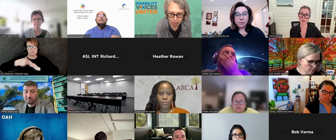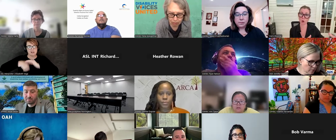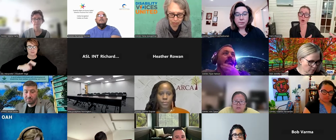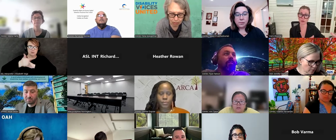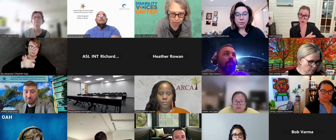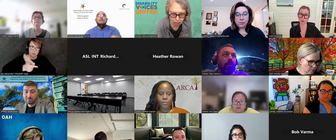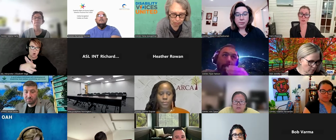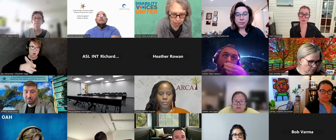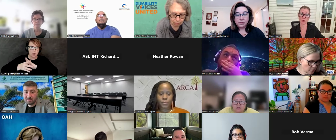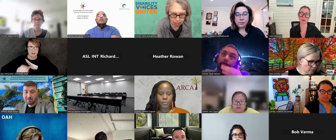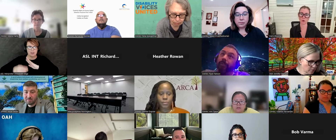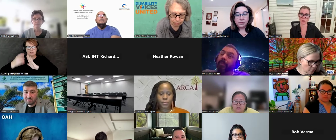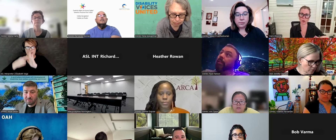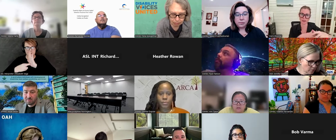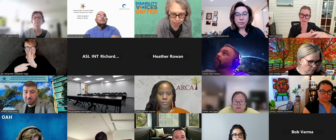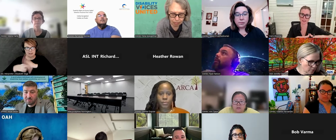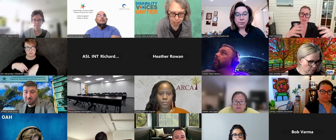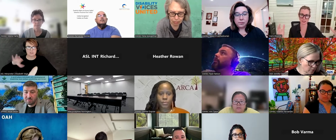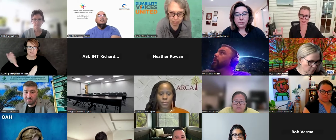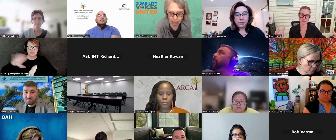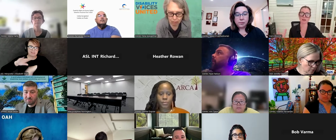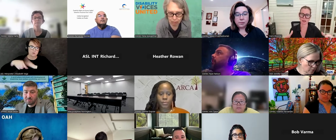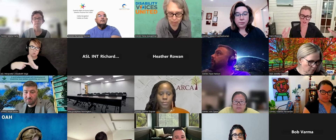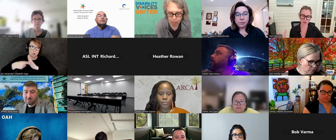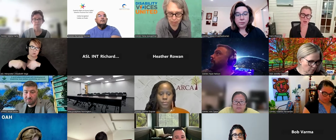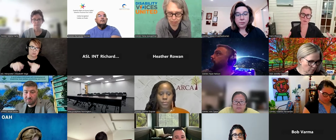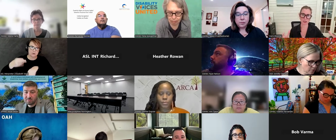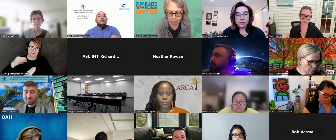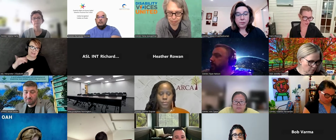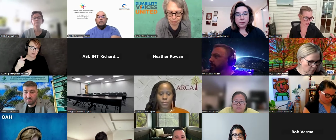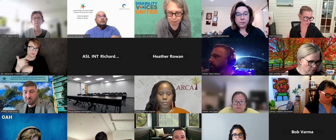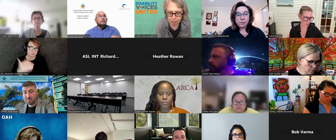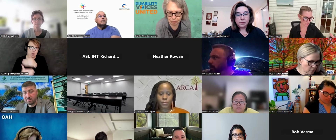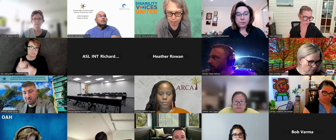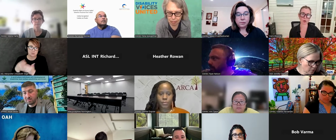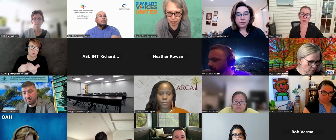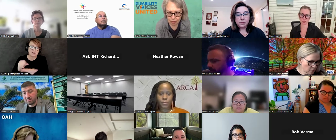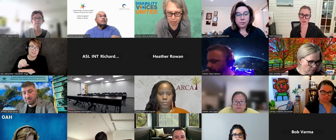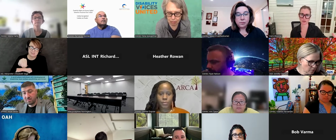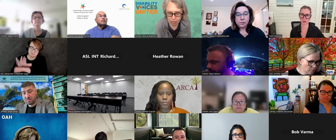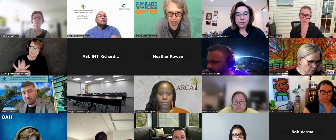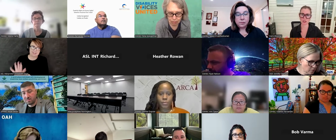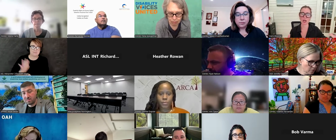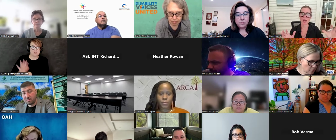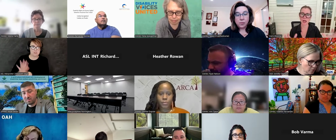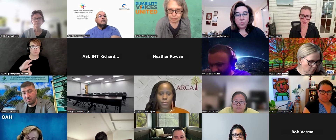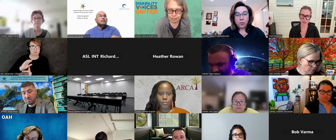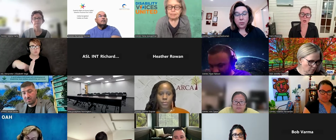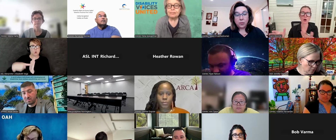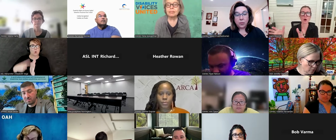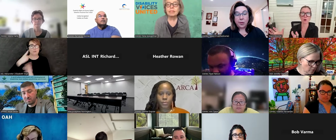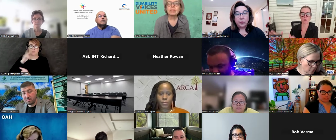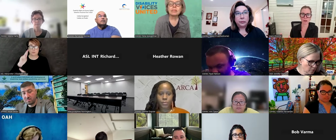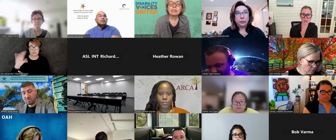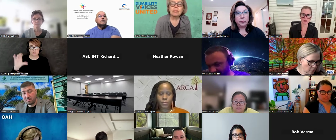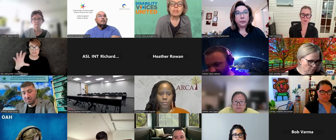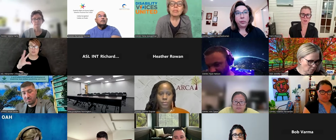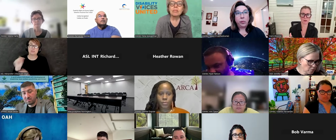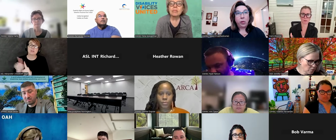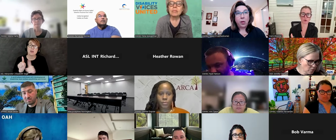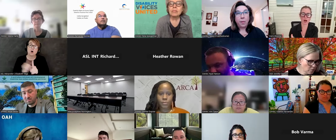So what are those? What is stated in law and regulation of the role of regional centers? And